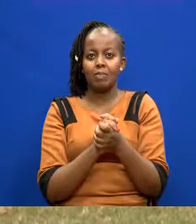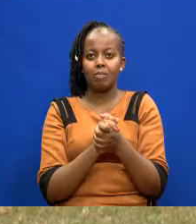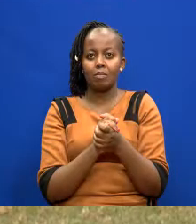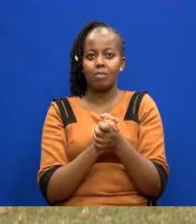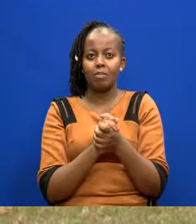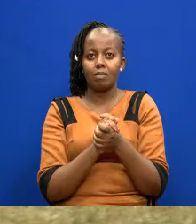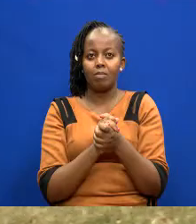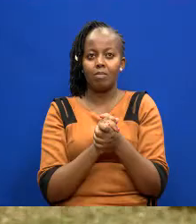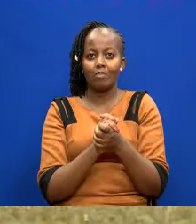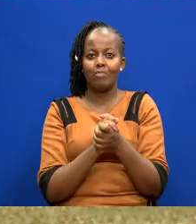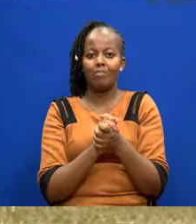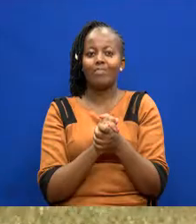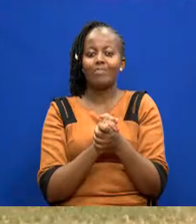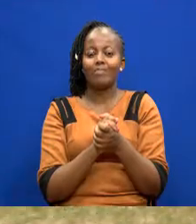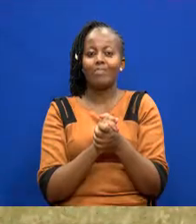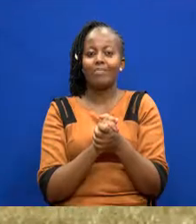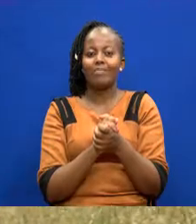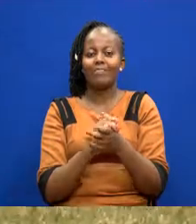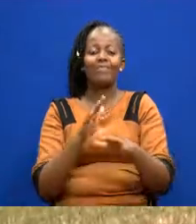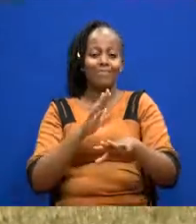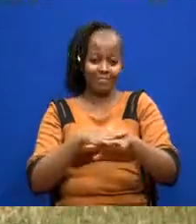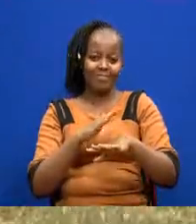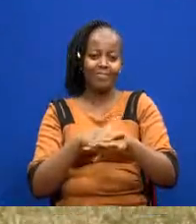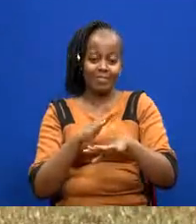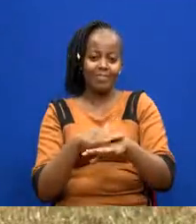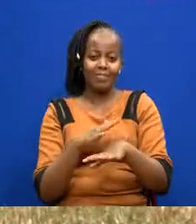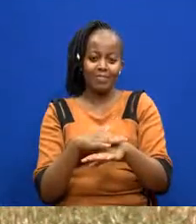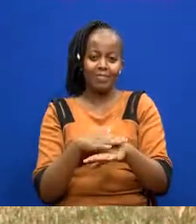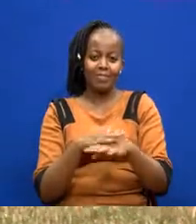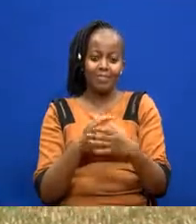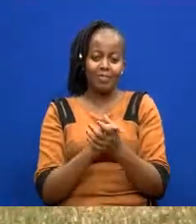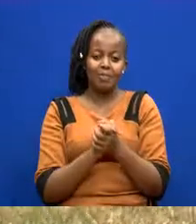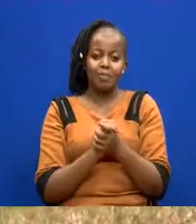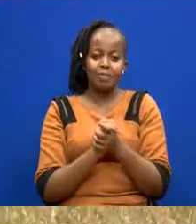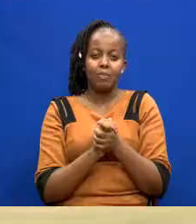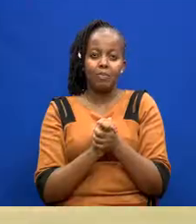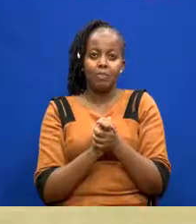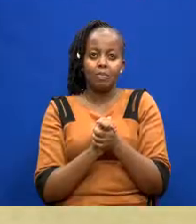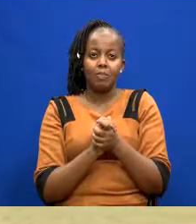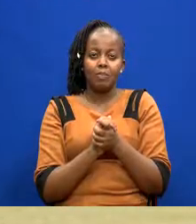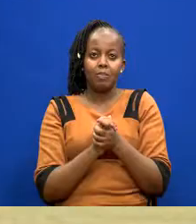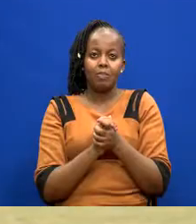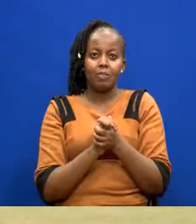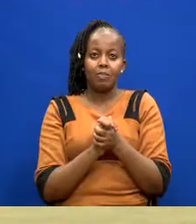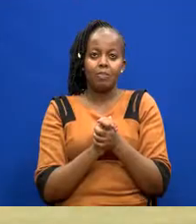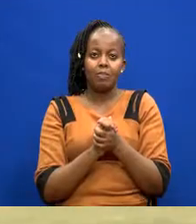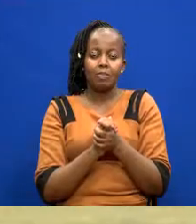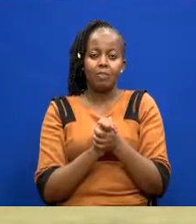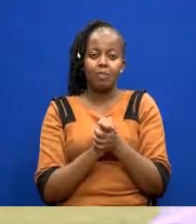up, tackler, shuffle. Move up more. Don't allow them. Okay, good. Brilliant.